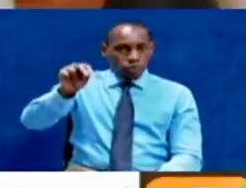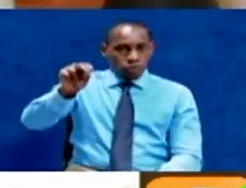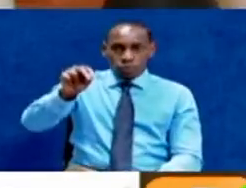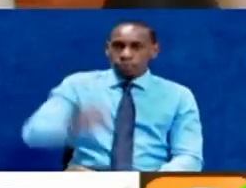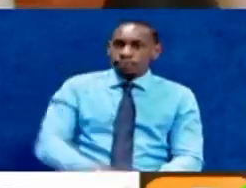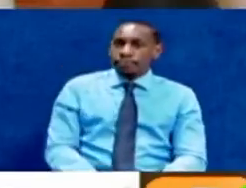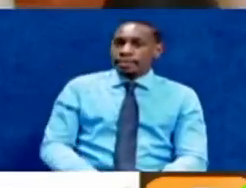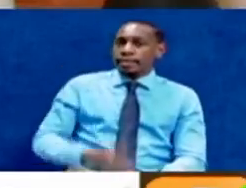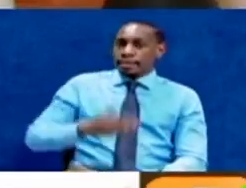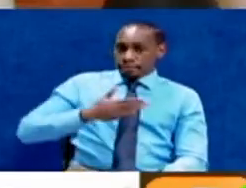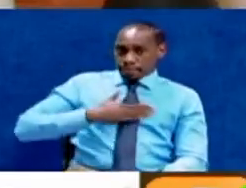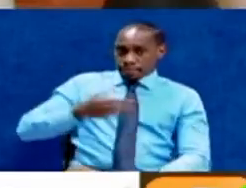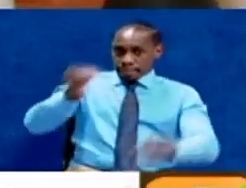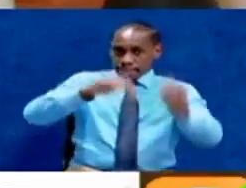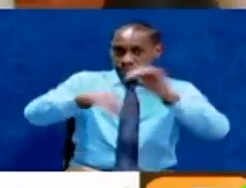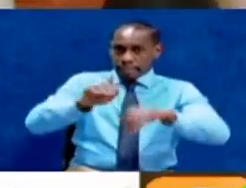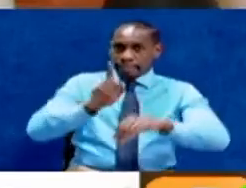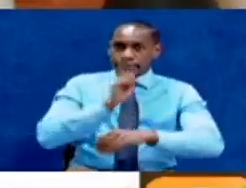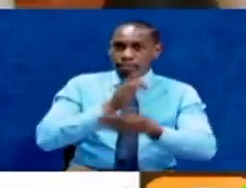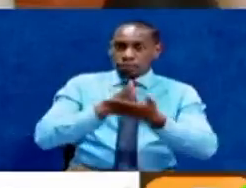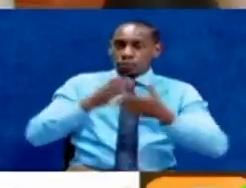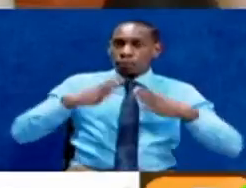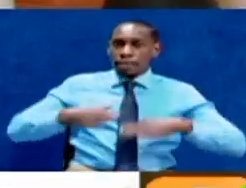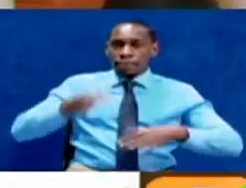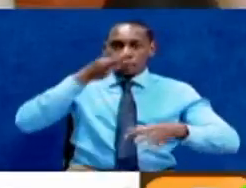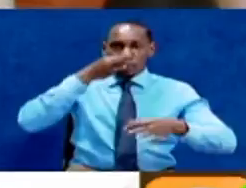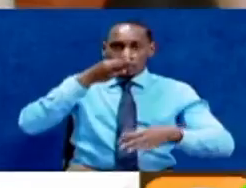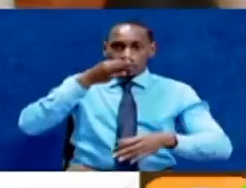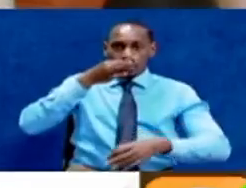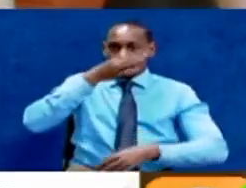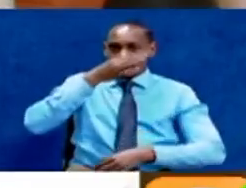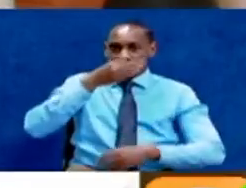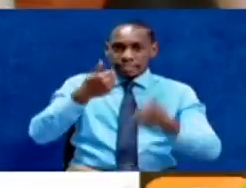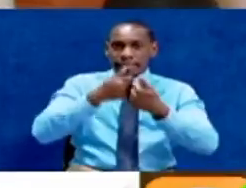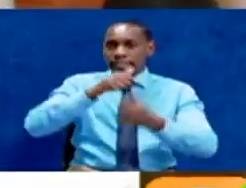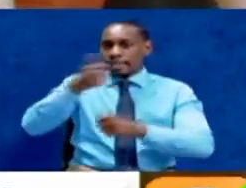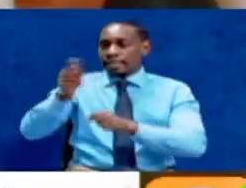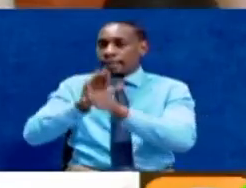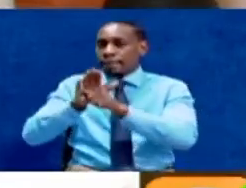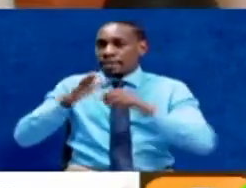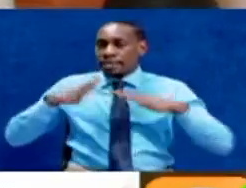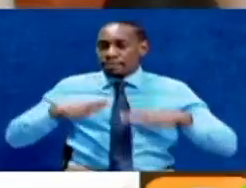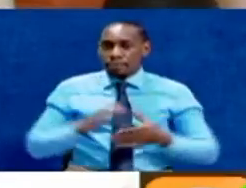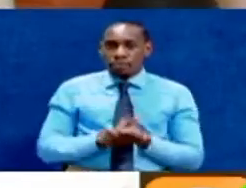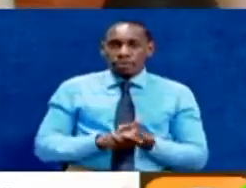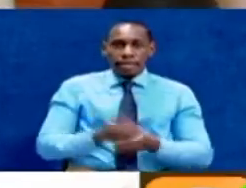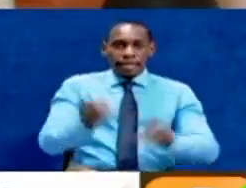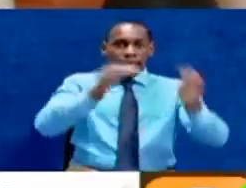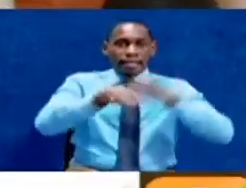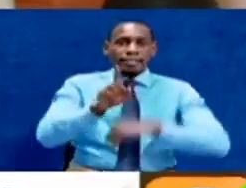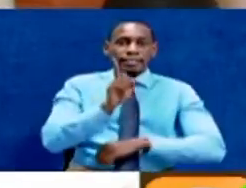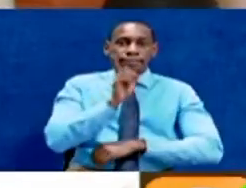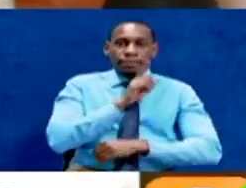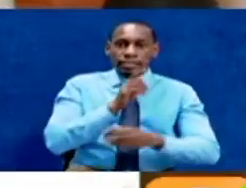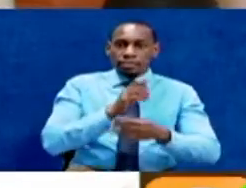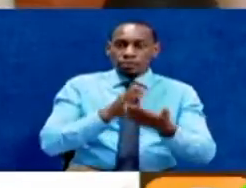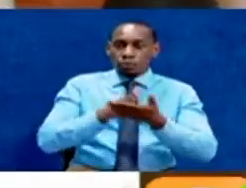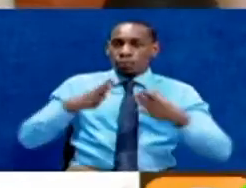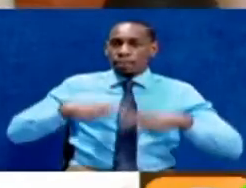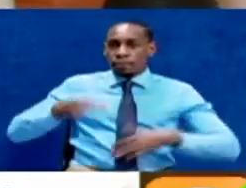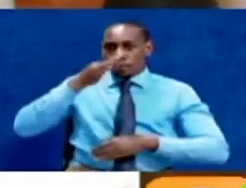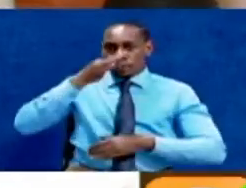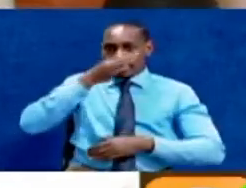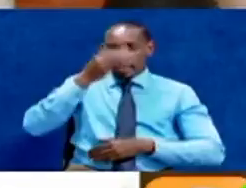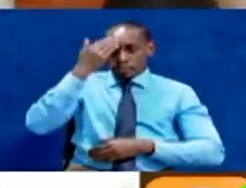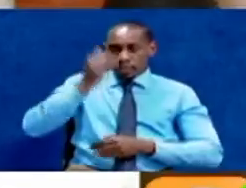No. I was elected by the people of Nyeri, and I was running against a lot of other people. I was elected by the people of Nyeri because what I presented